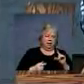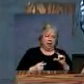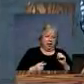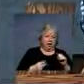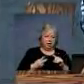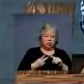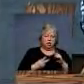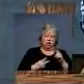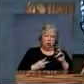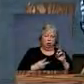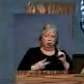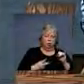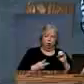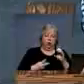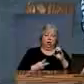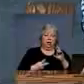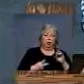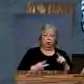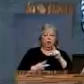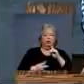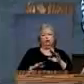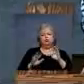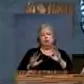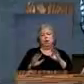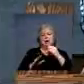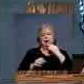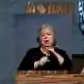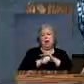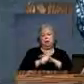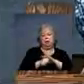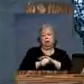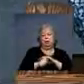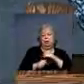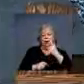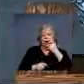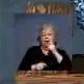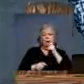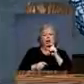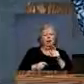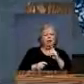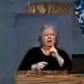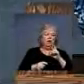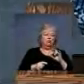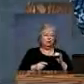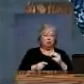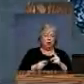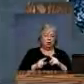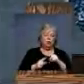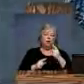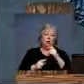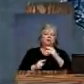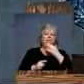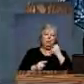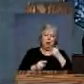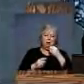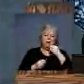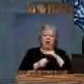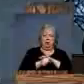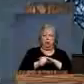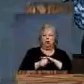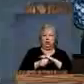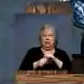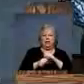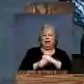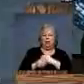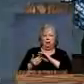great neighborhoods, not because they are nice in terms of affluency, but it's one of the better neighborhoods in our city, I feel like, just because